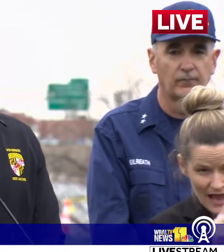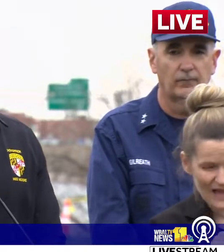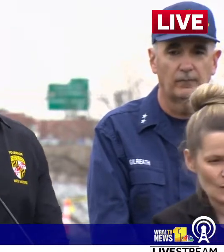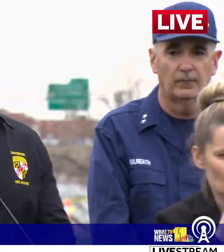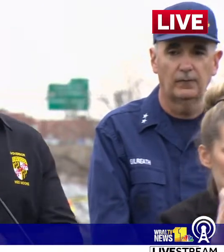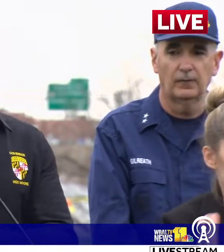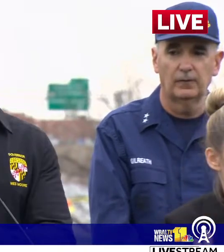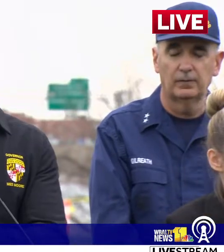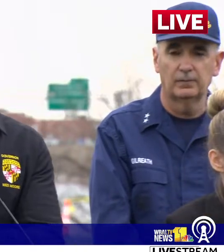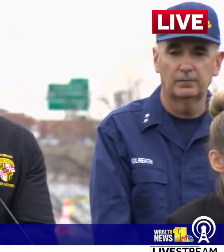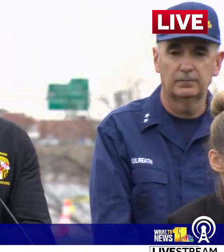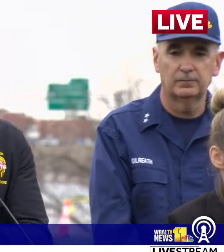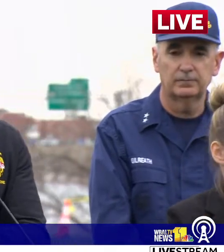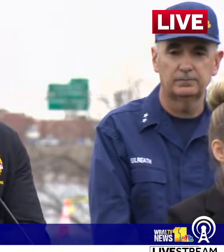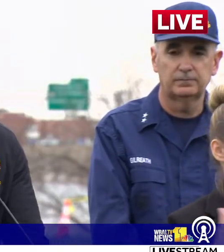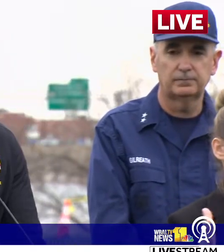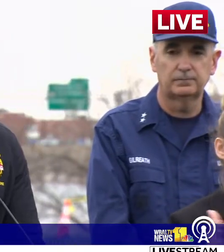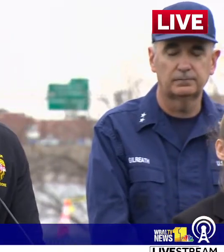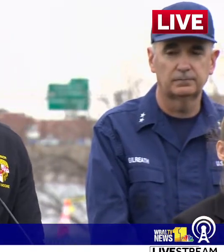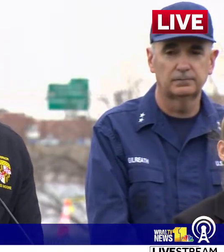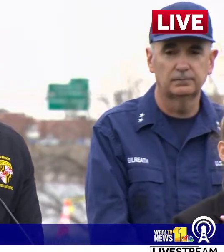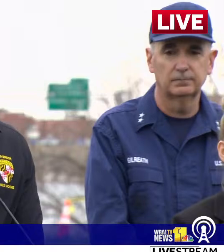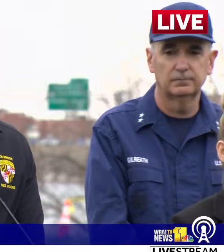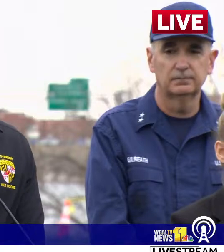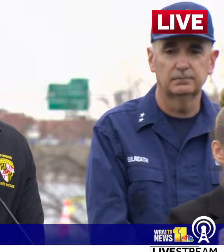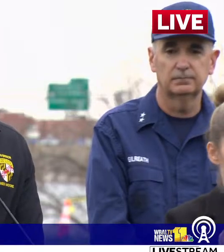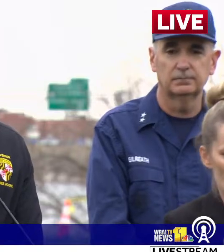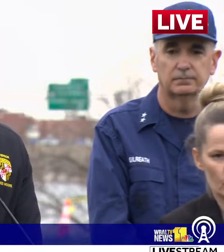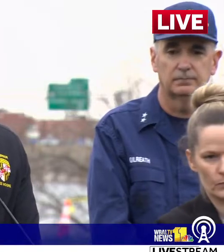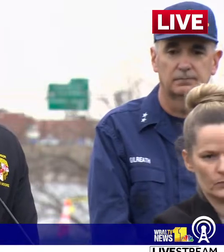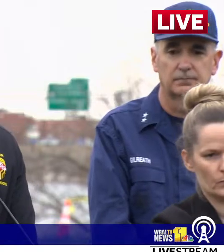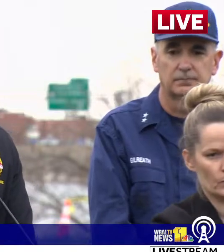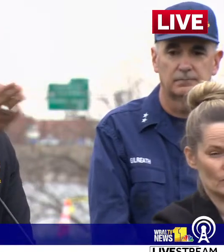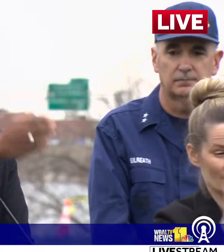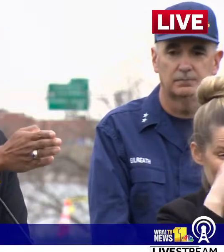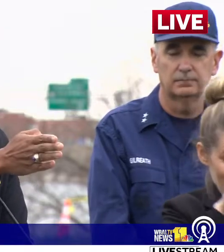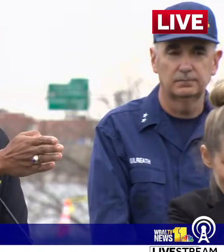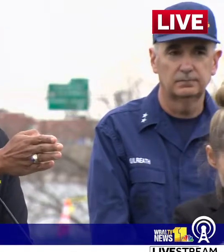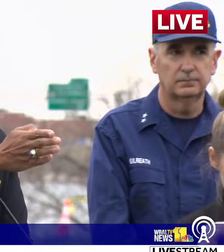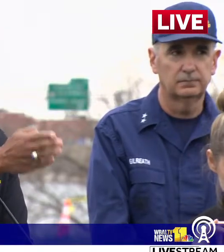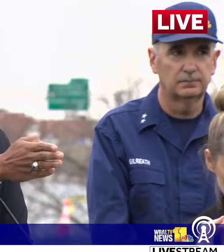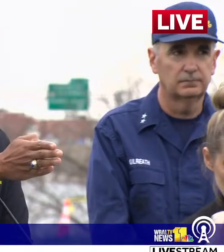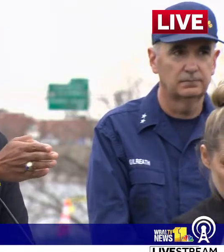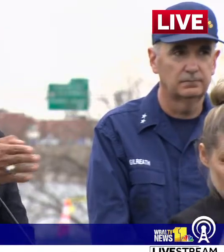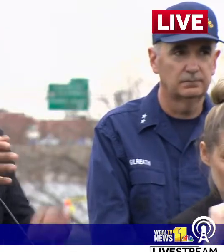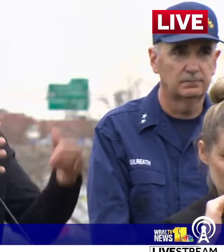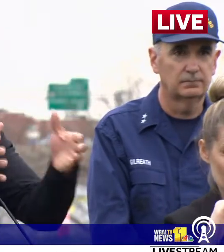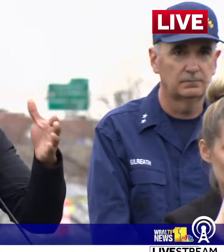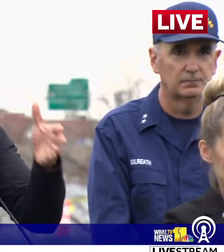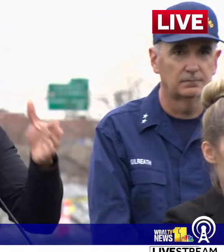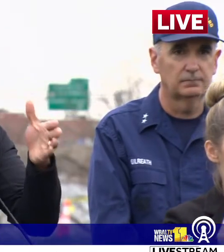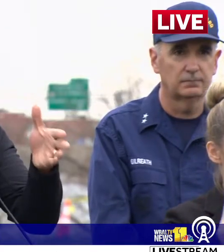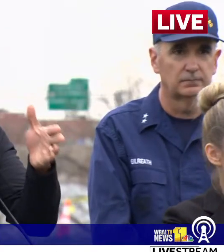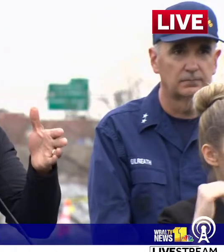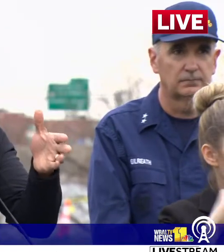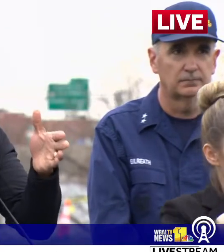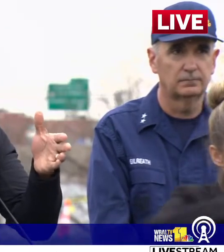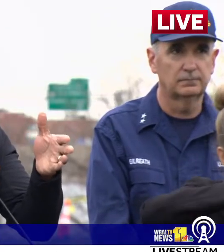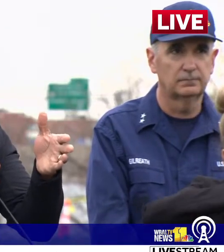to come into that area. But even in the area that we're looking at where those adjustments are being made, it's still not to the same depth level of what we're looking